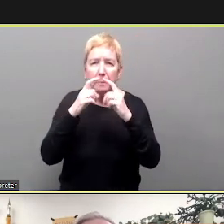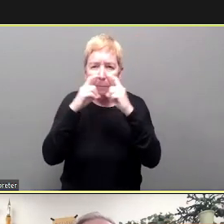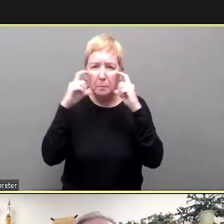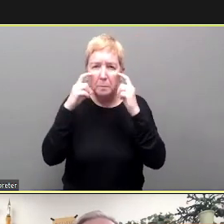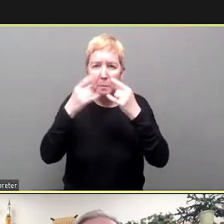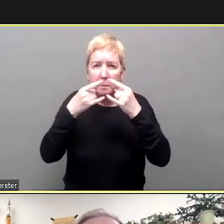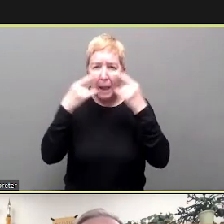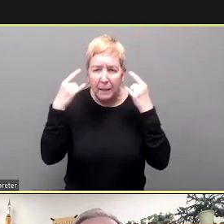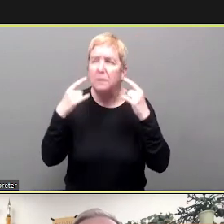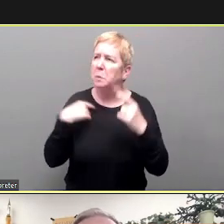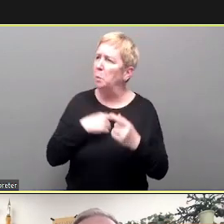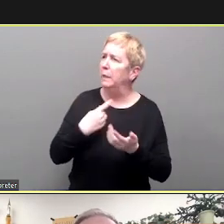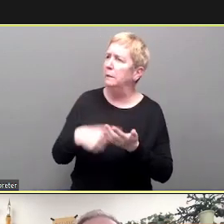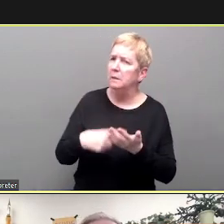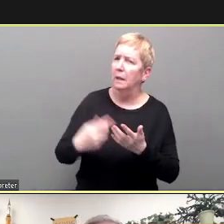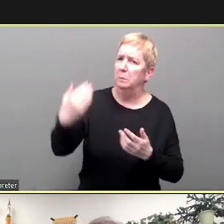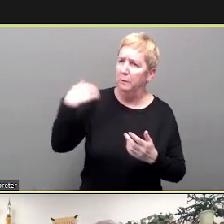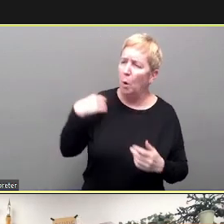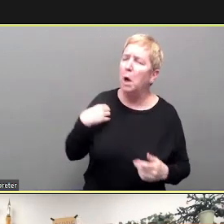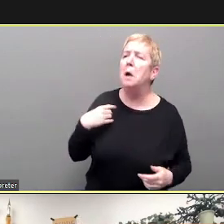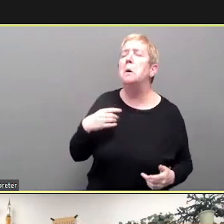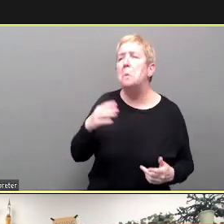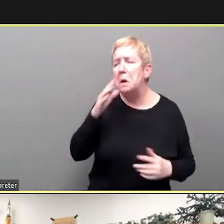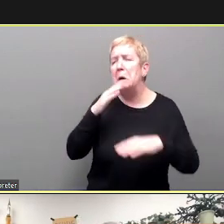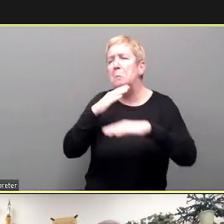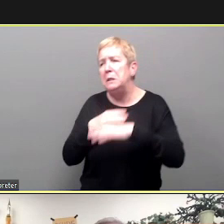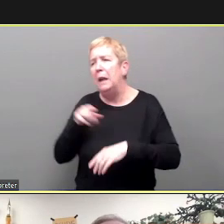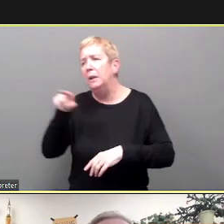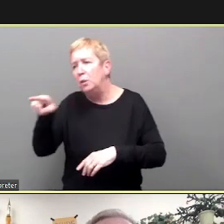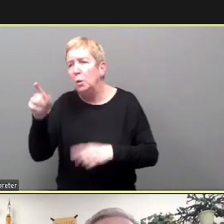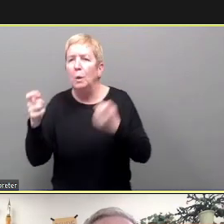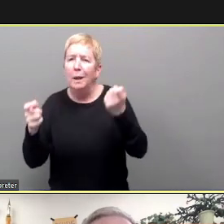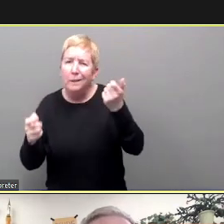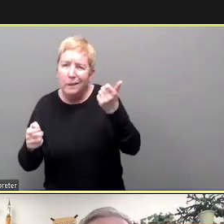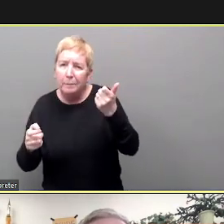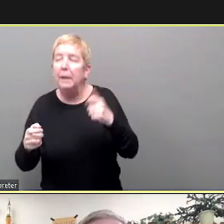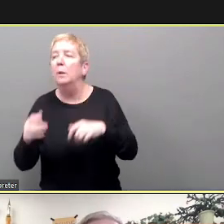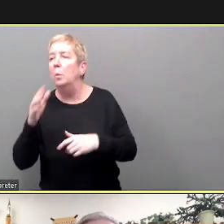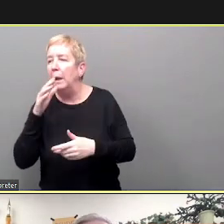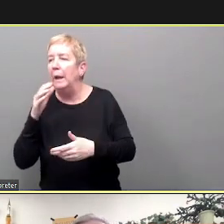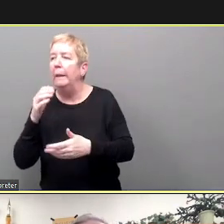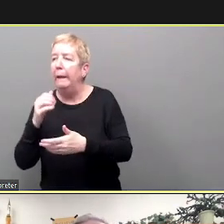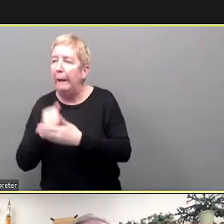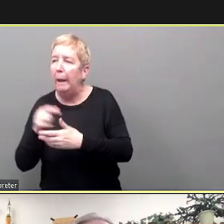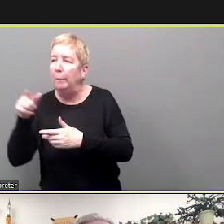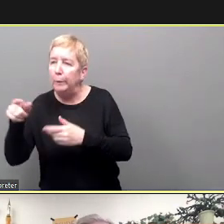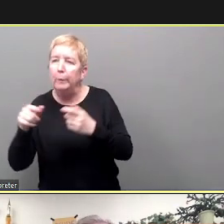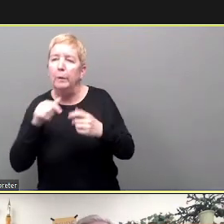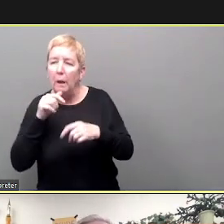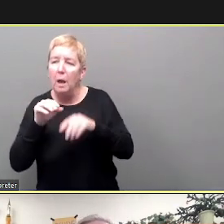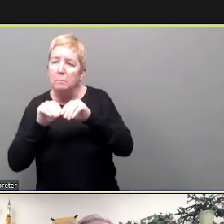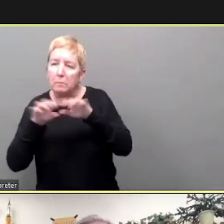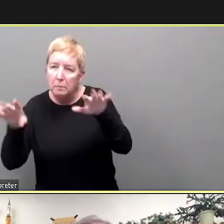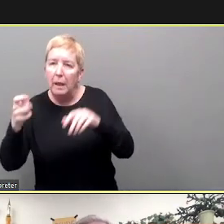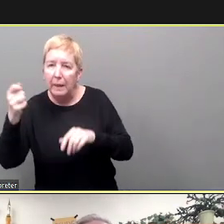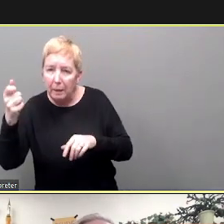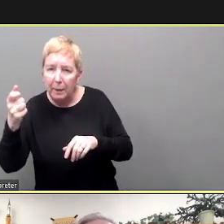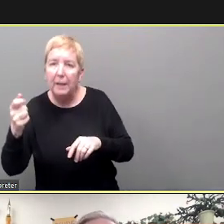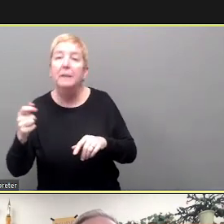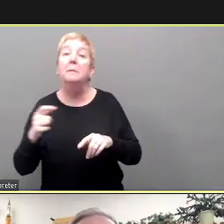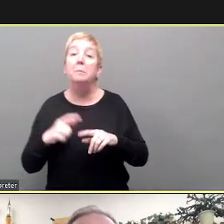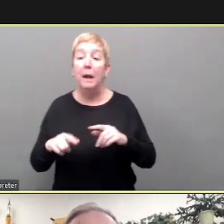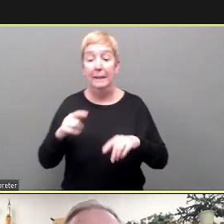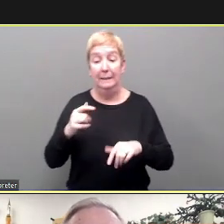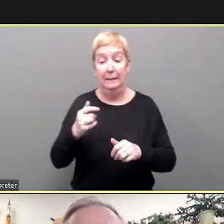protect you a little bit. They protect you from transmitting a little bit. But as you move up the line,